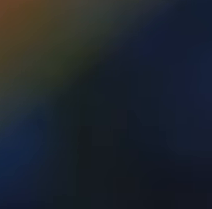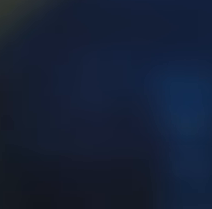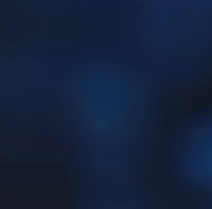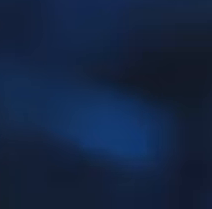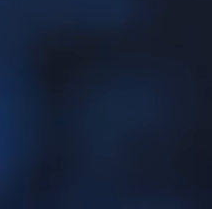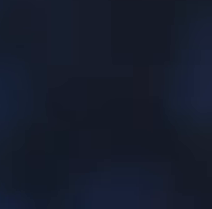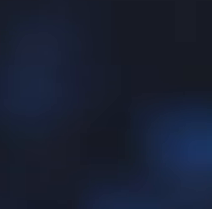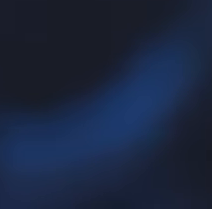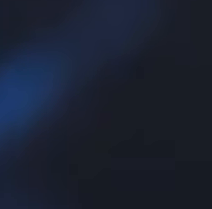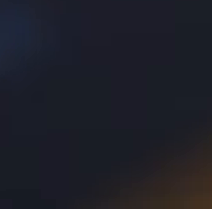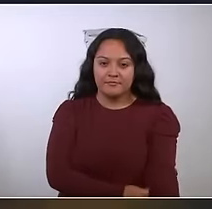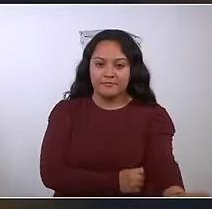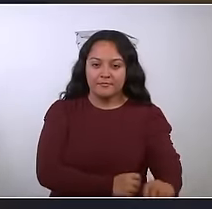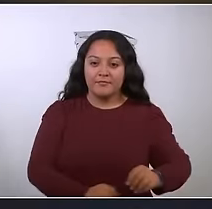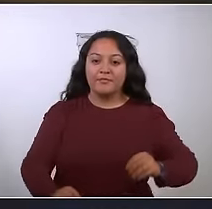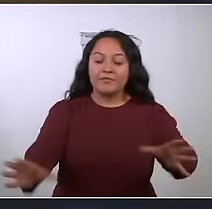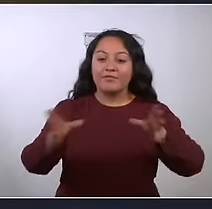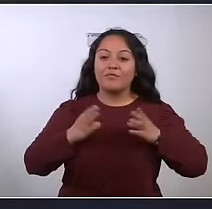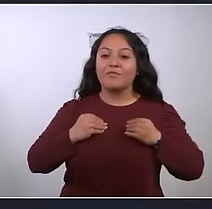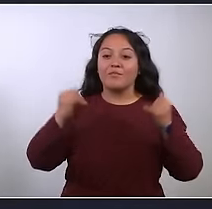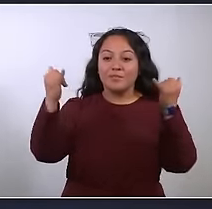ahora. To receive it right now.